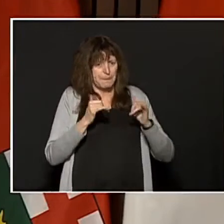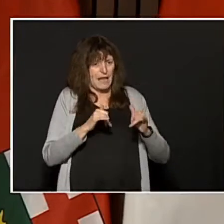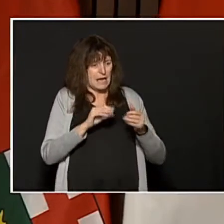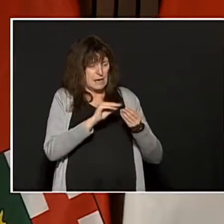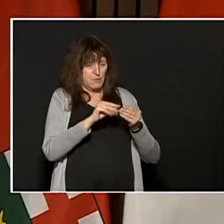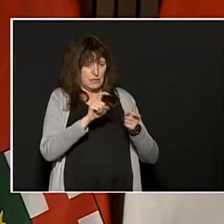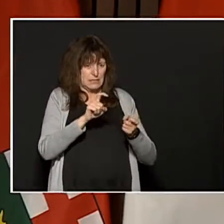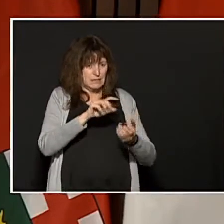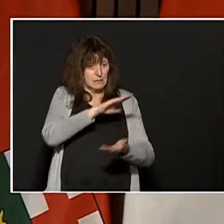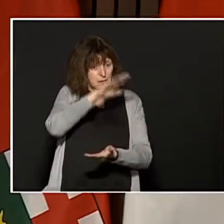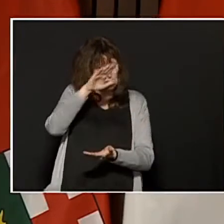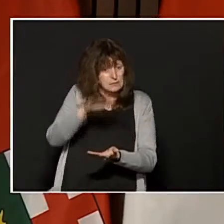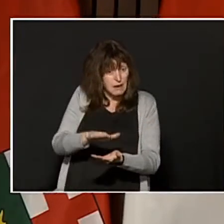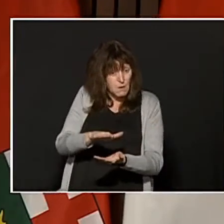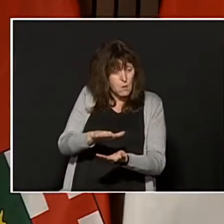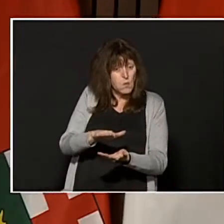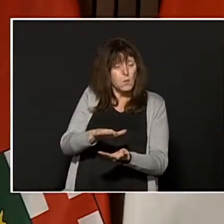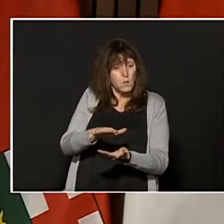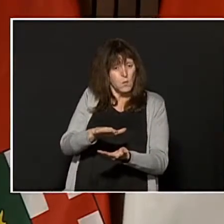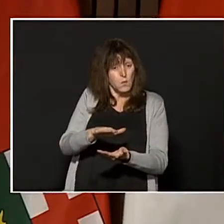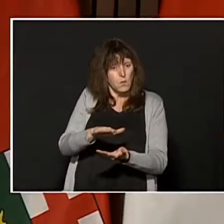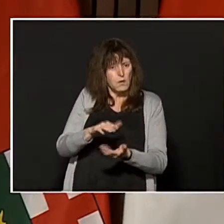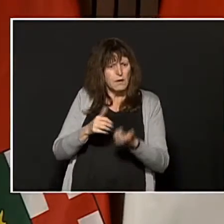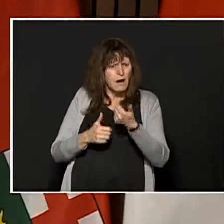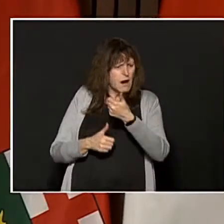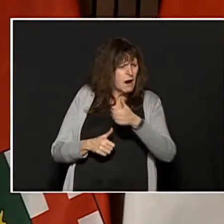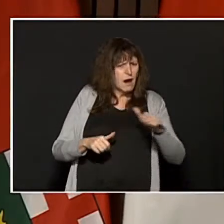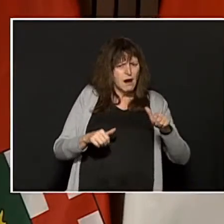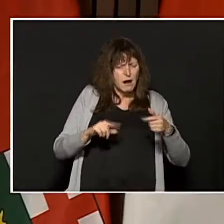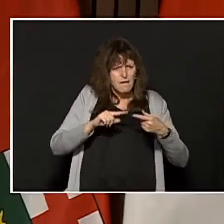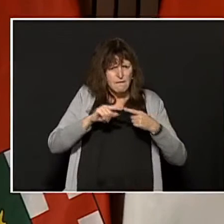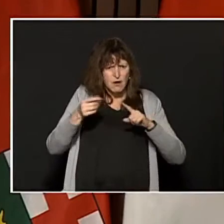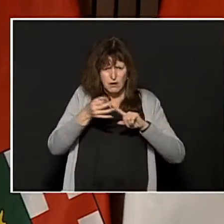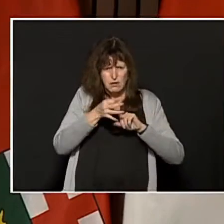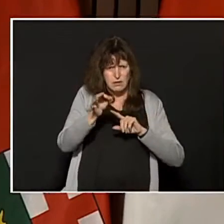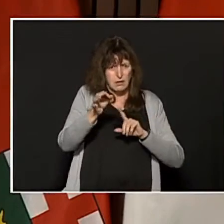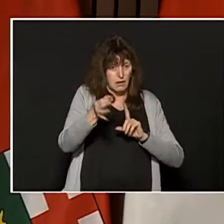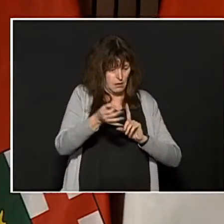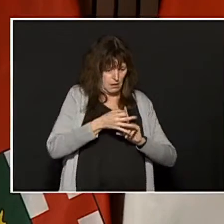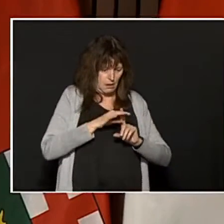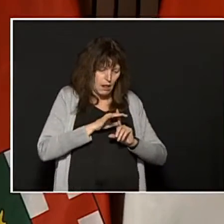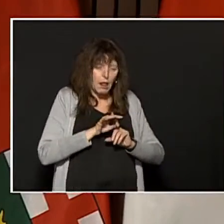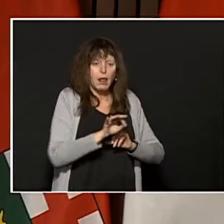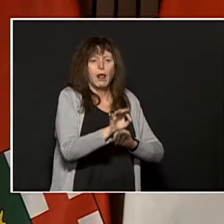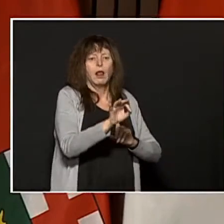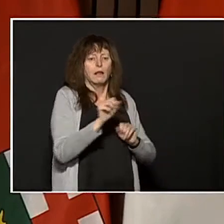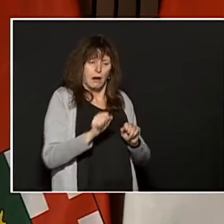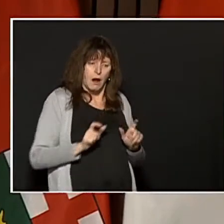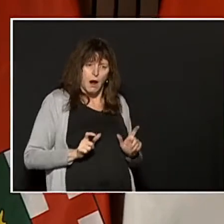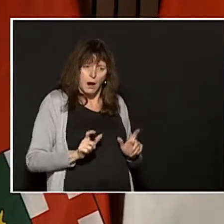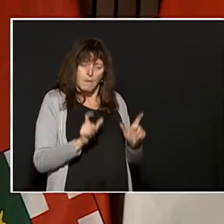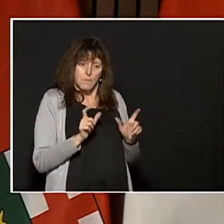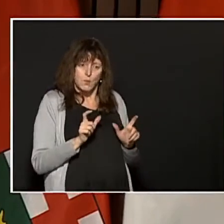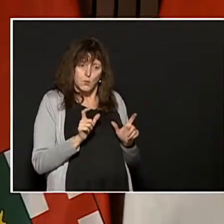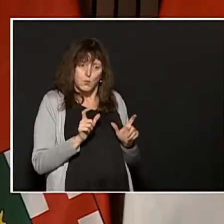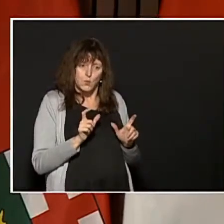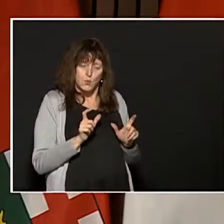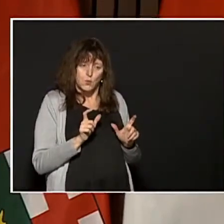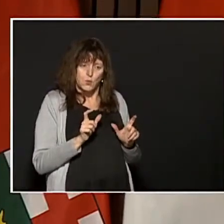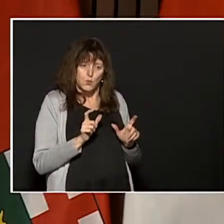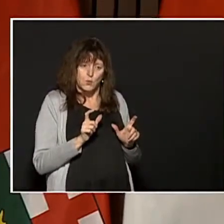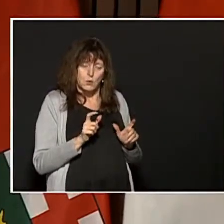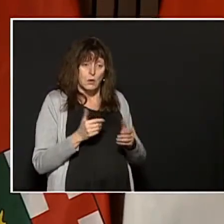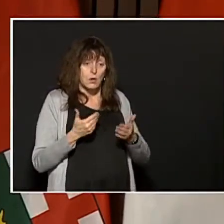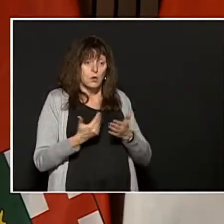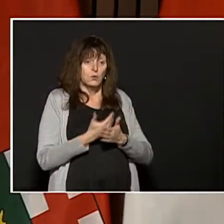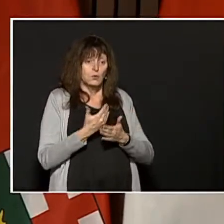variant coming in. I think, in some ways, our greatest concern is about variants coming in that we really don't know much about, which is why restricting entry into